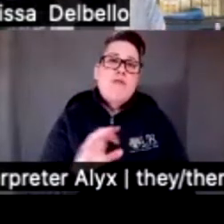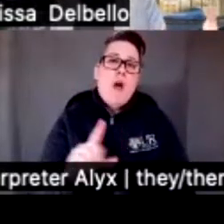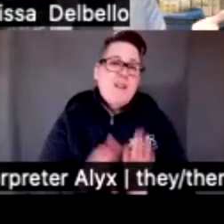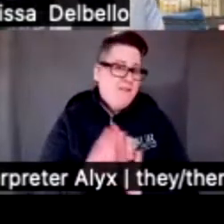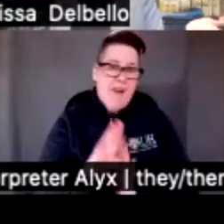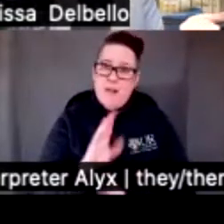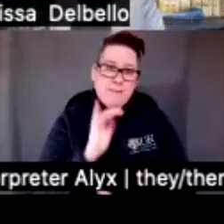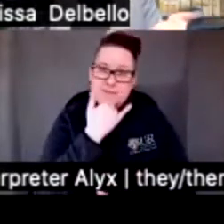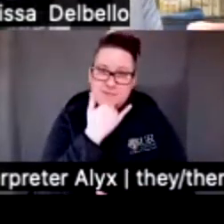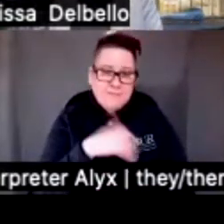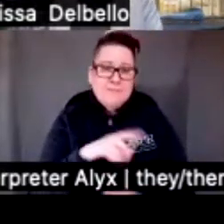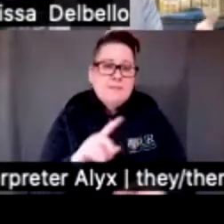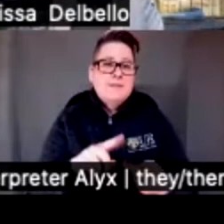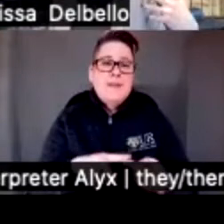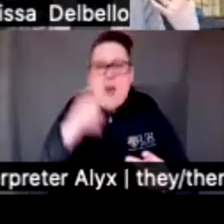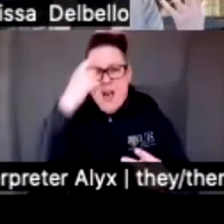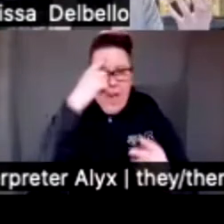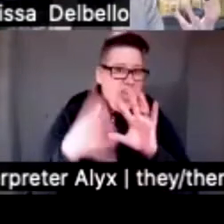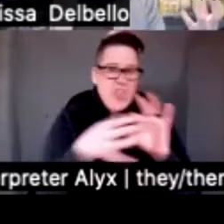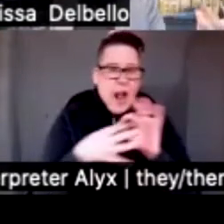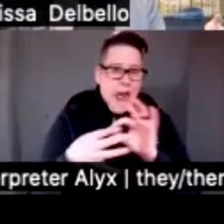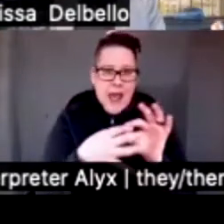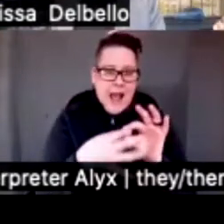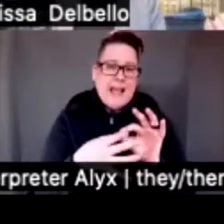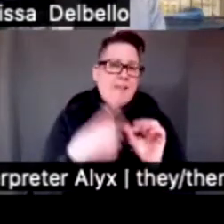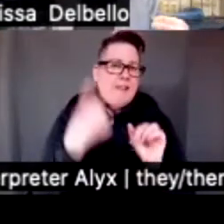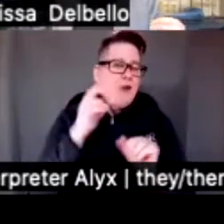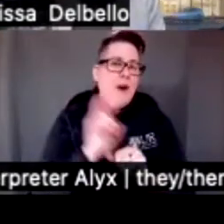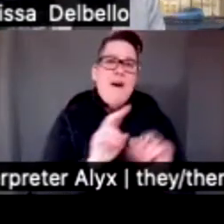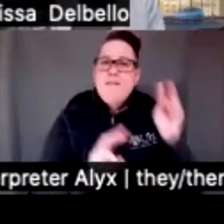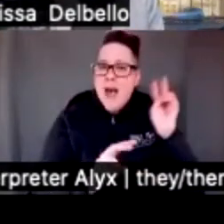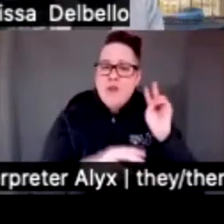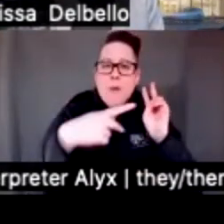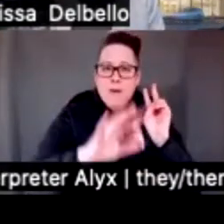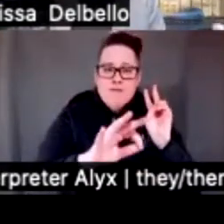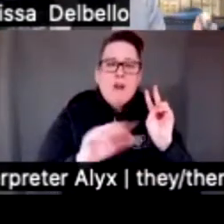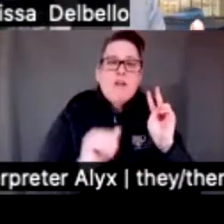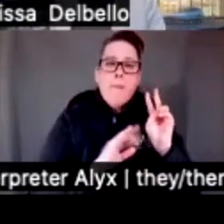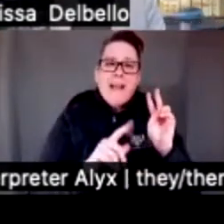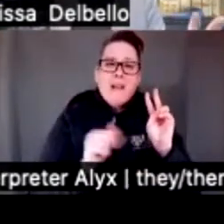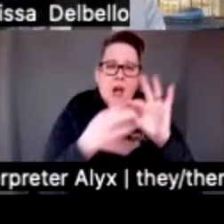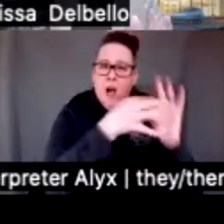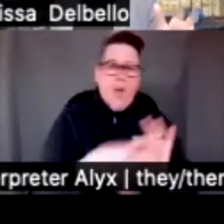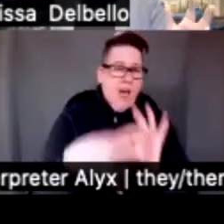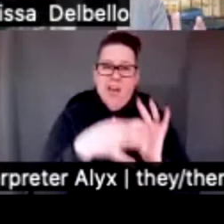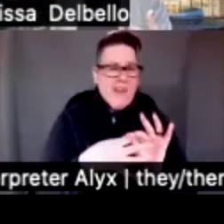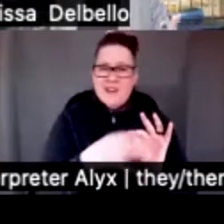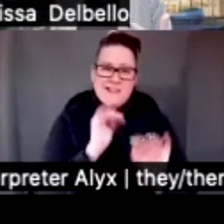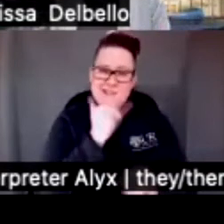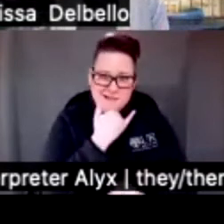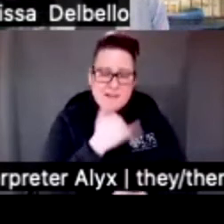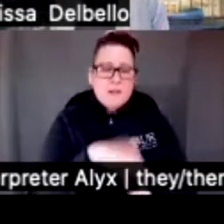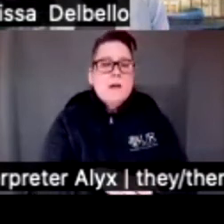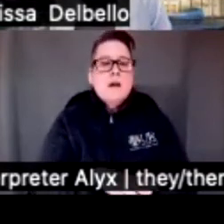abnormalities in connectivity between the ventral prefrontal regions and the amygdala. And so you would